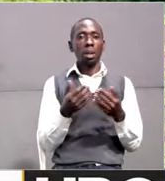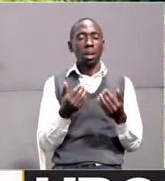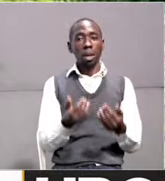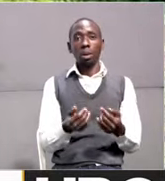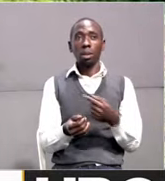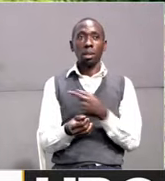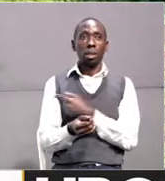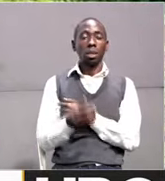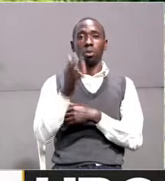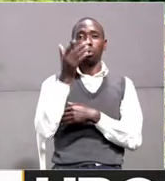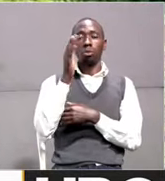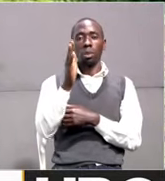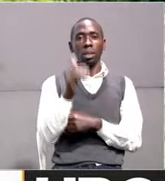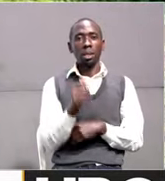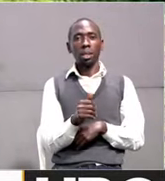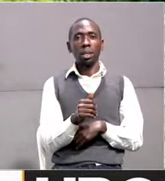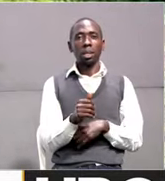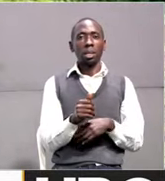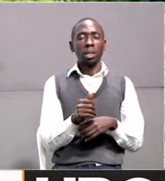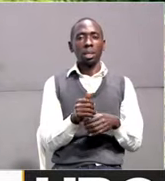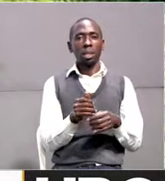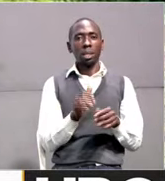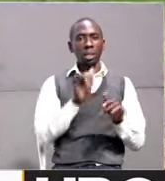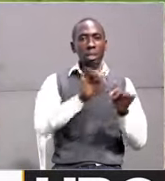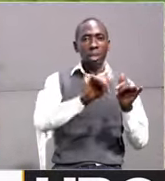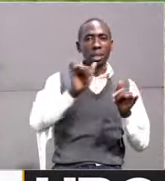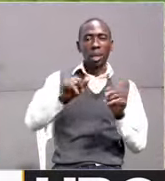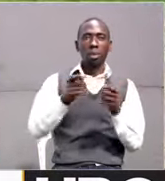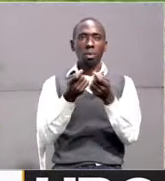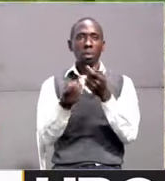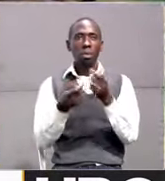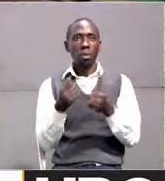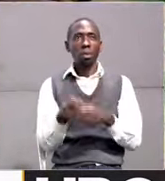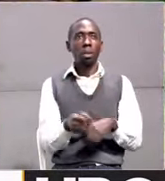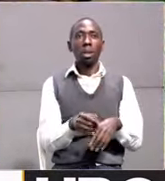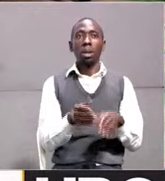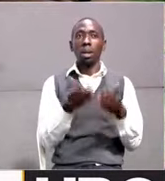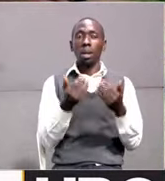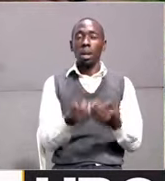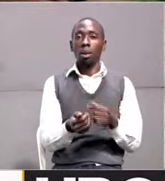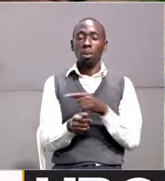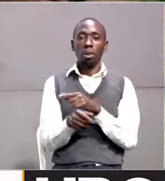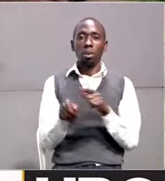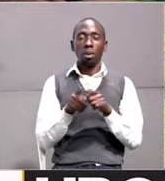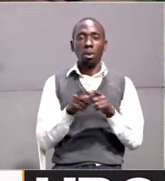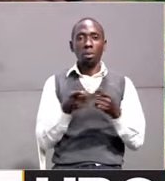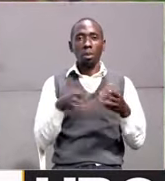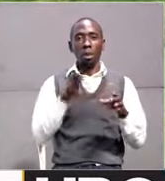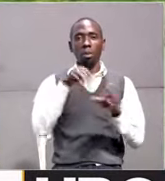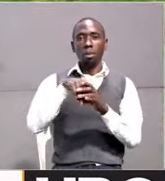the trees, shade trees, the trees we want, and the nitrogen fixers.